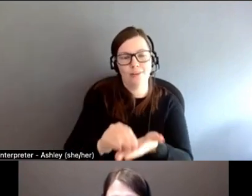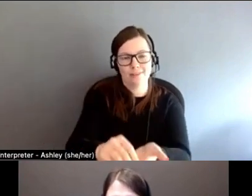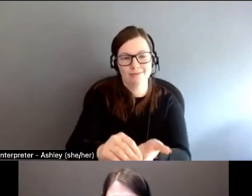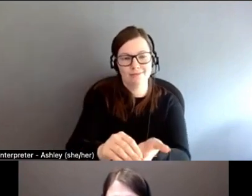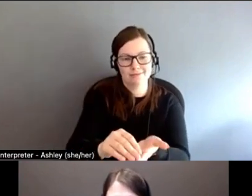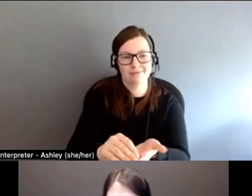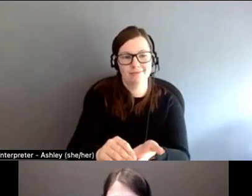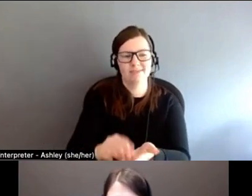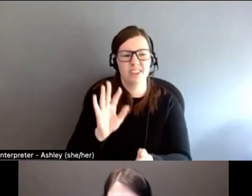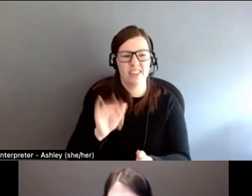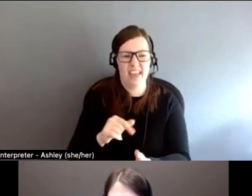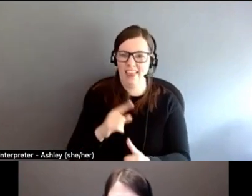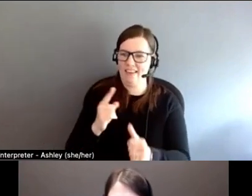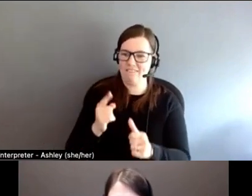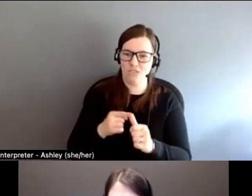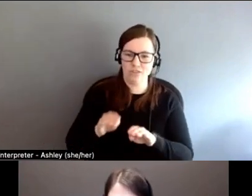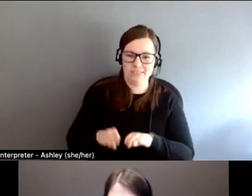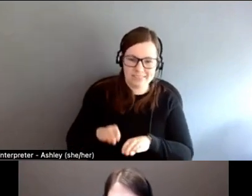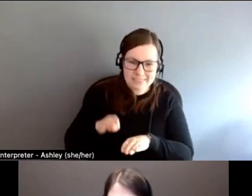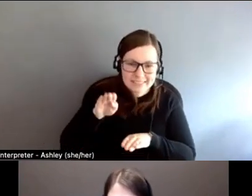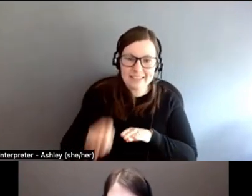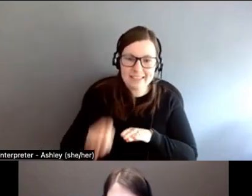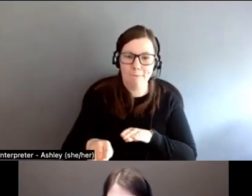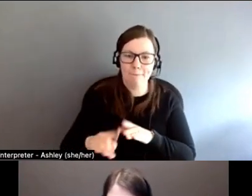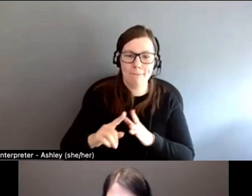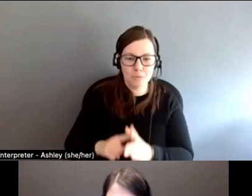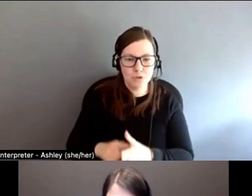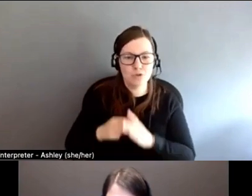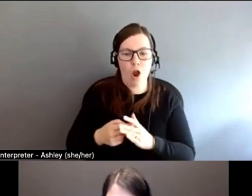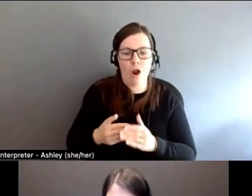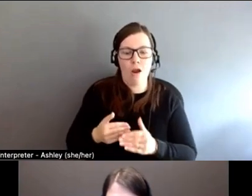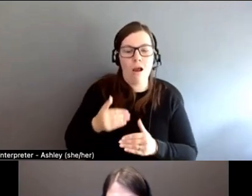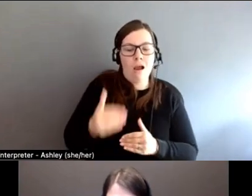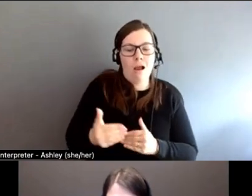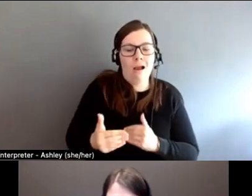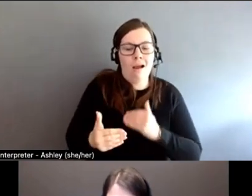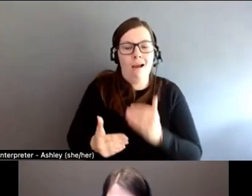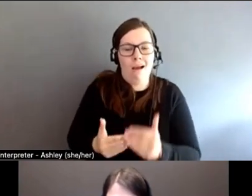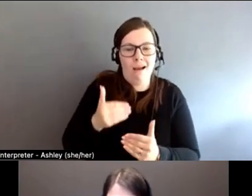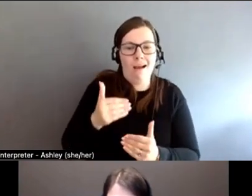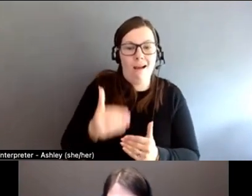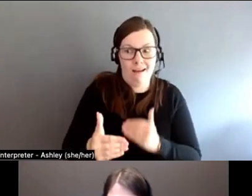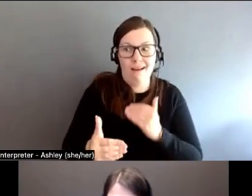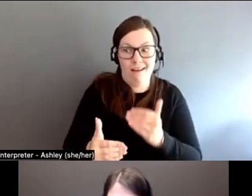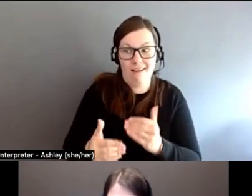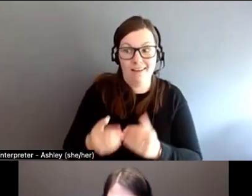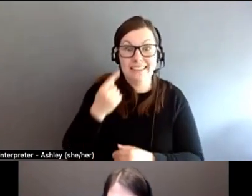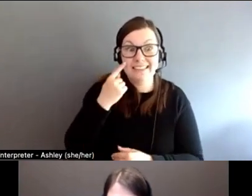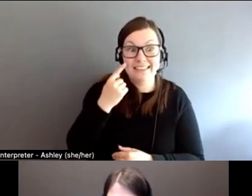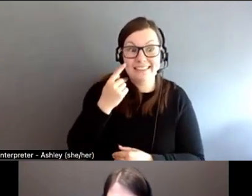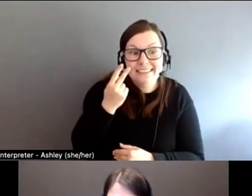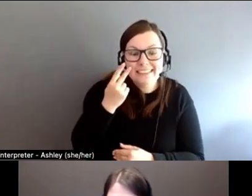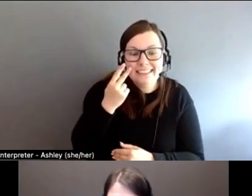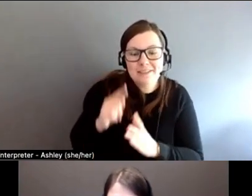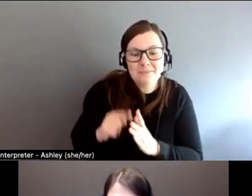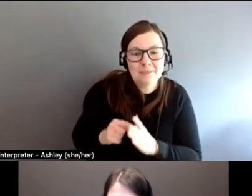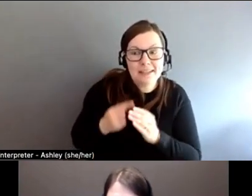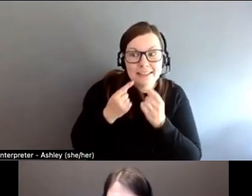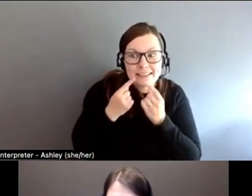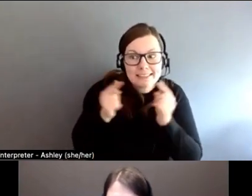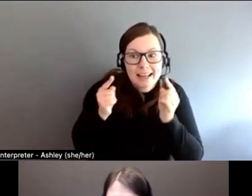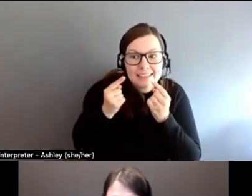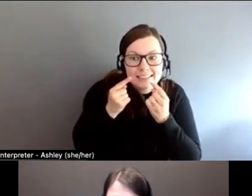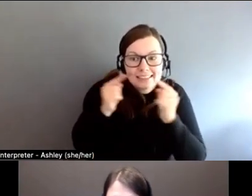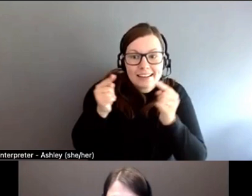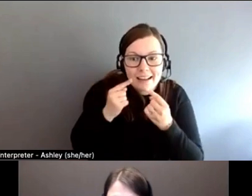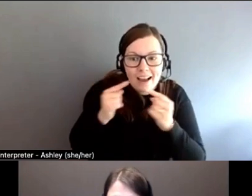step and you begin to see success, it motivates you, it spurs you on. You want to